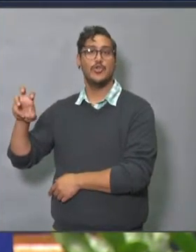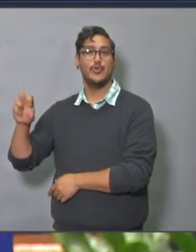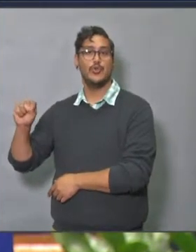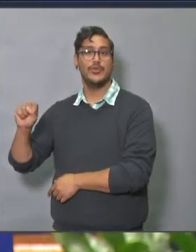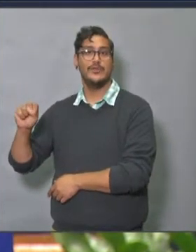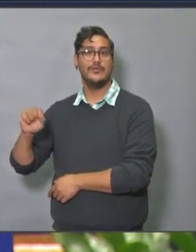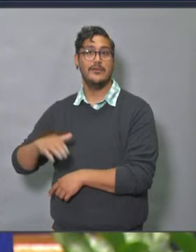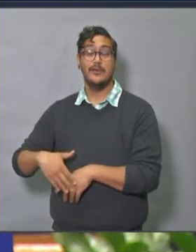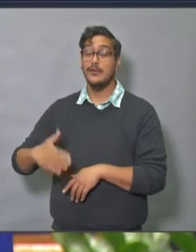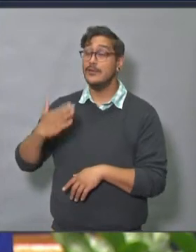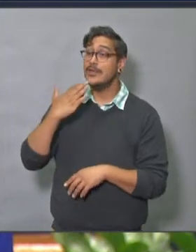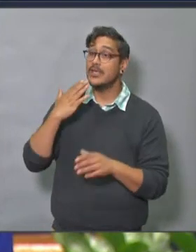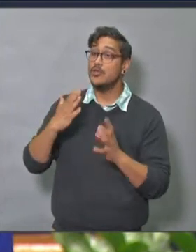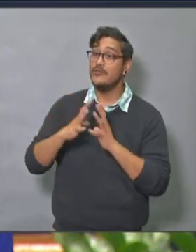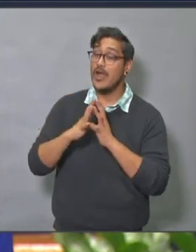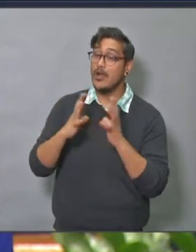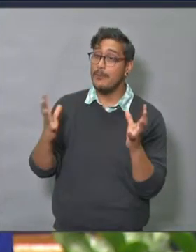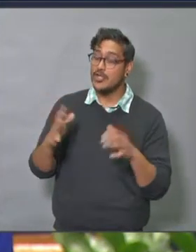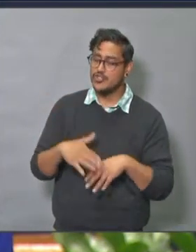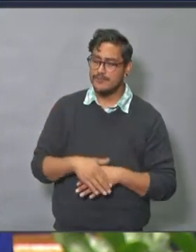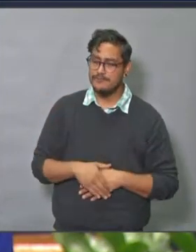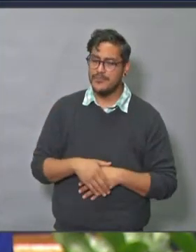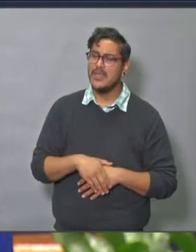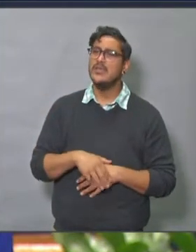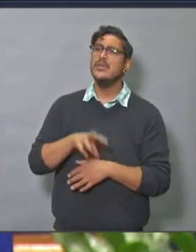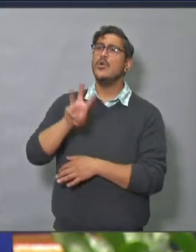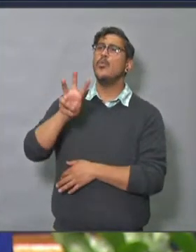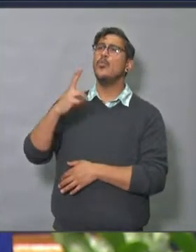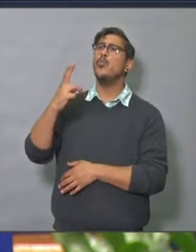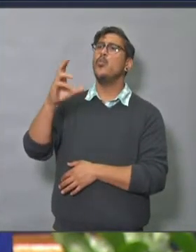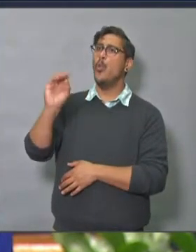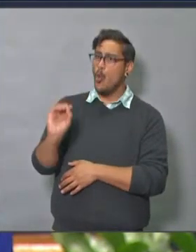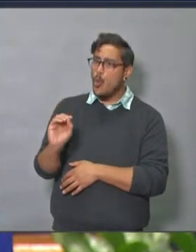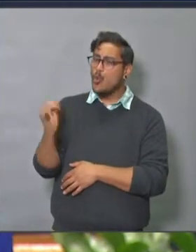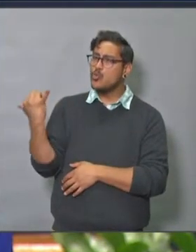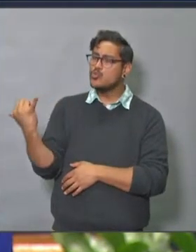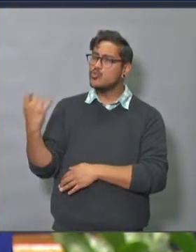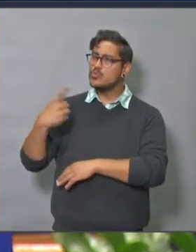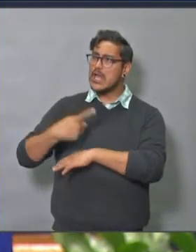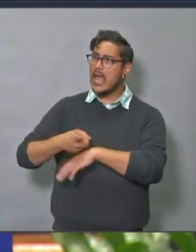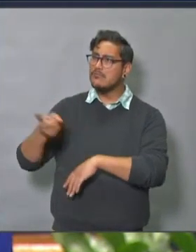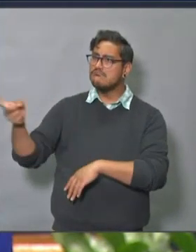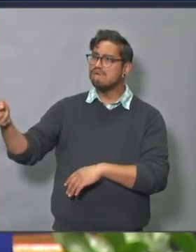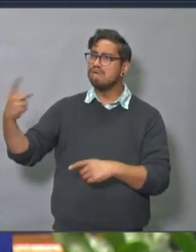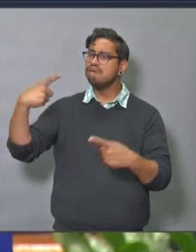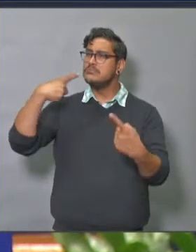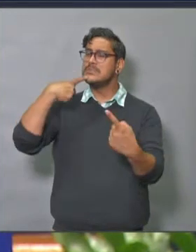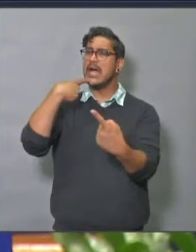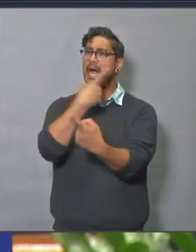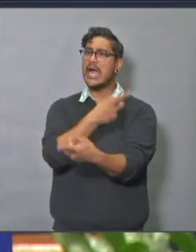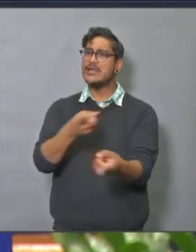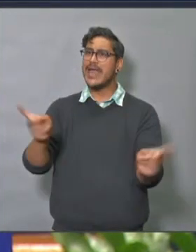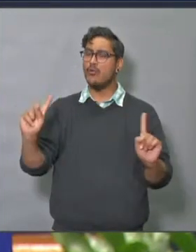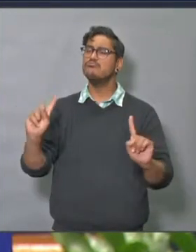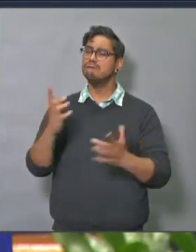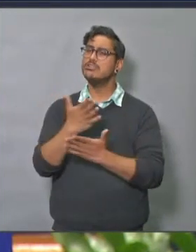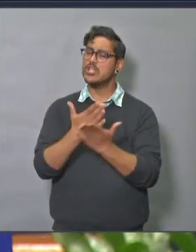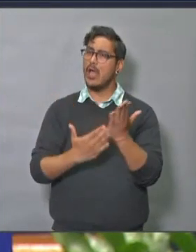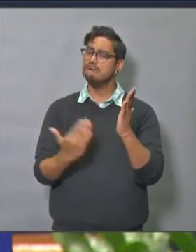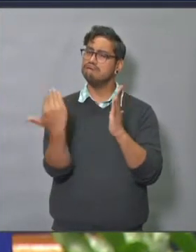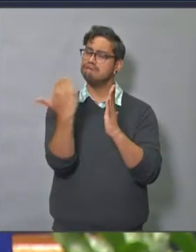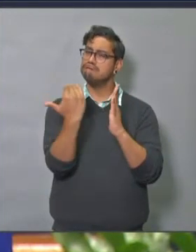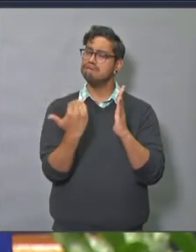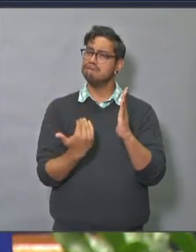Thank you very much. Good afternoon, Doctor. The World Health Organization today said that, and it posted some guidance on this